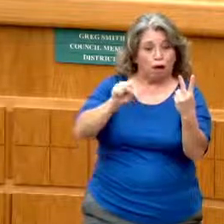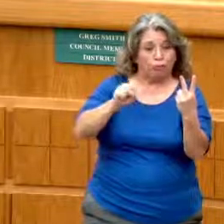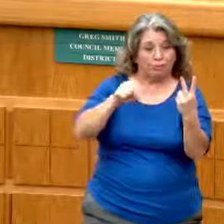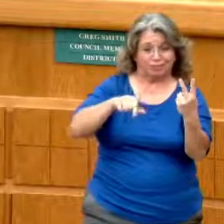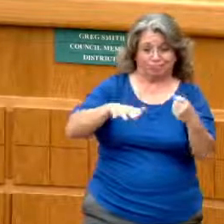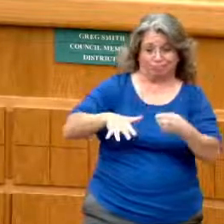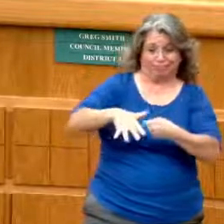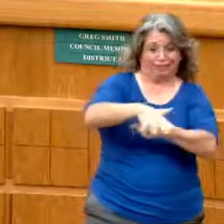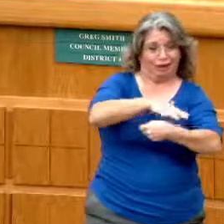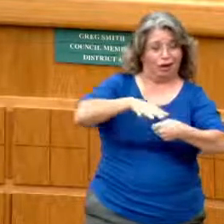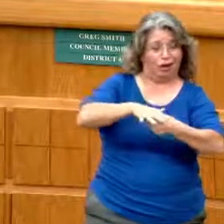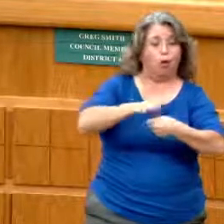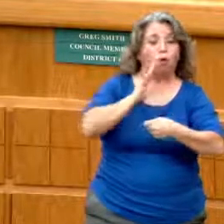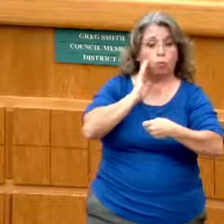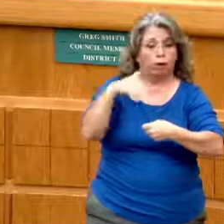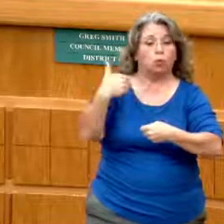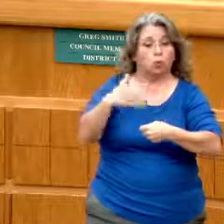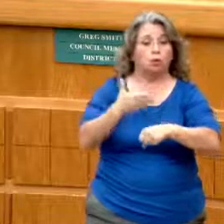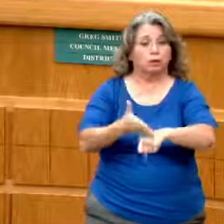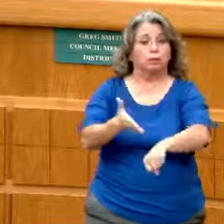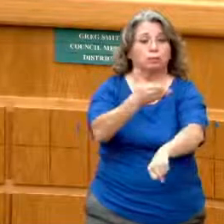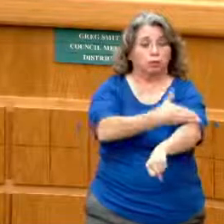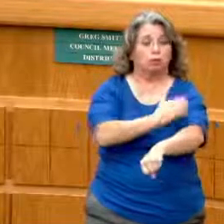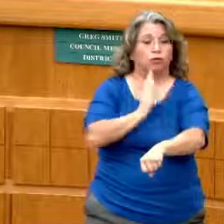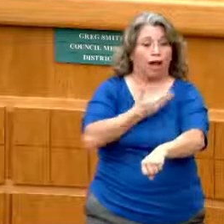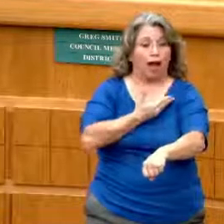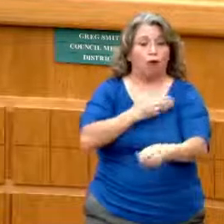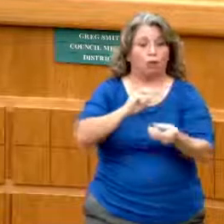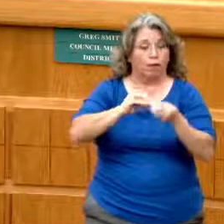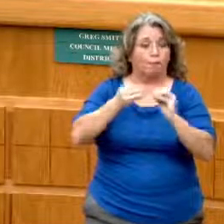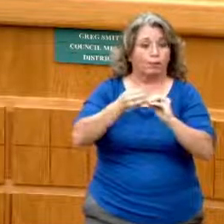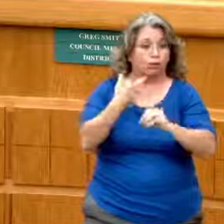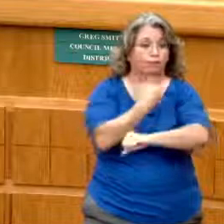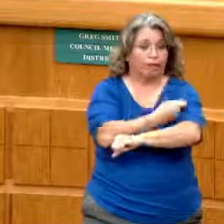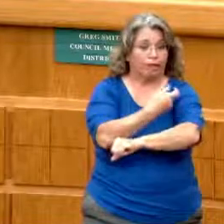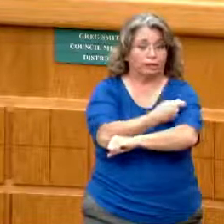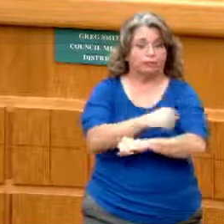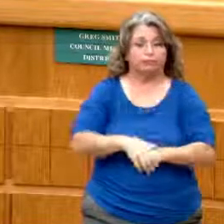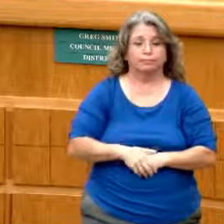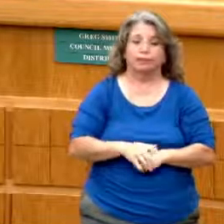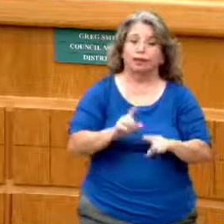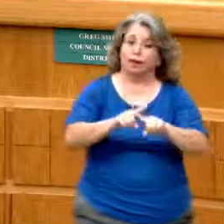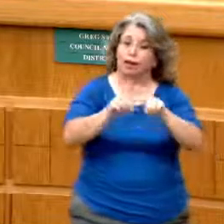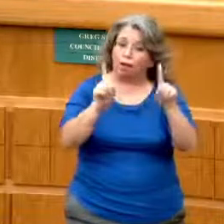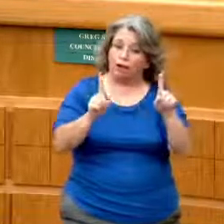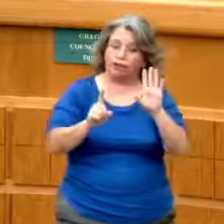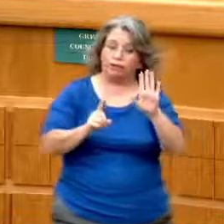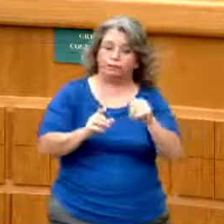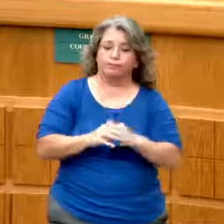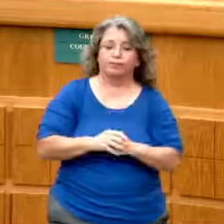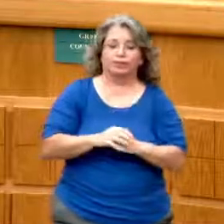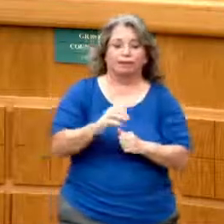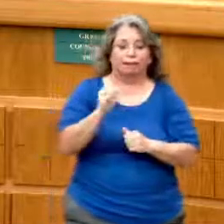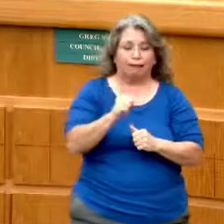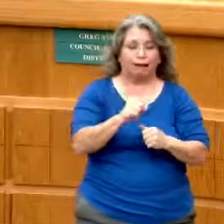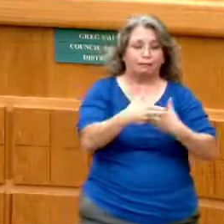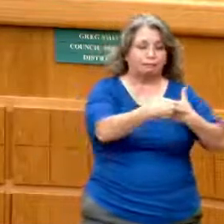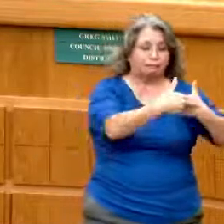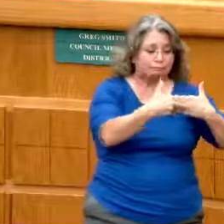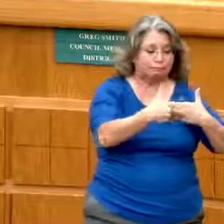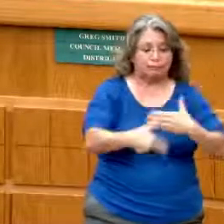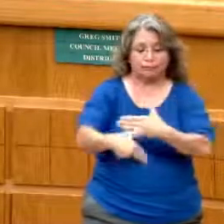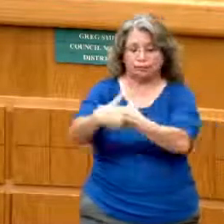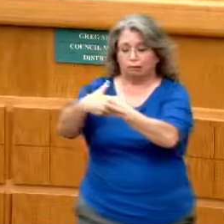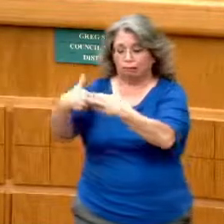increase our vaccination rate. However, despite being assigned as a vaccination hub, the vaccine supply